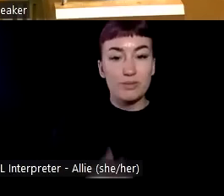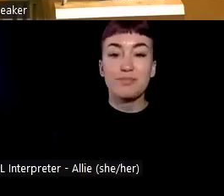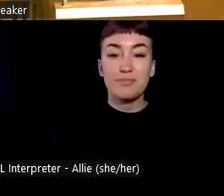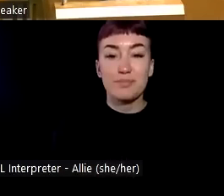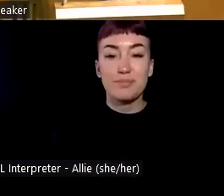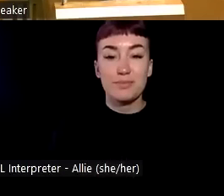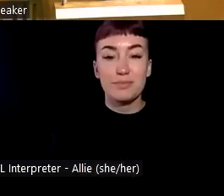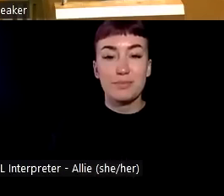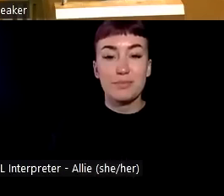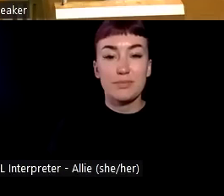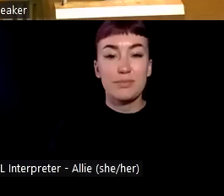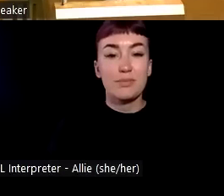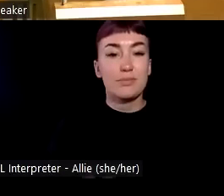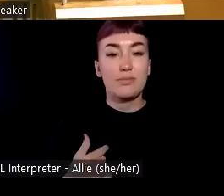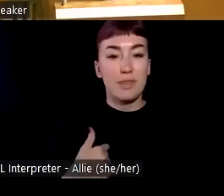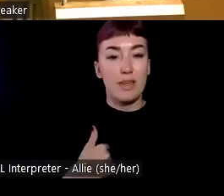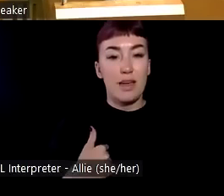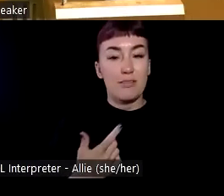that I have enjoyed.